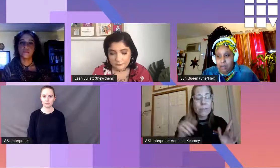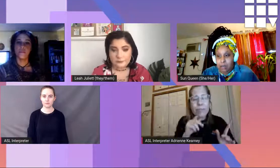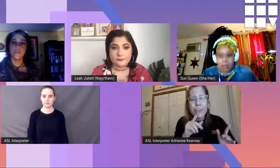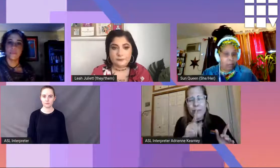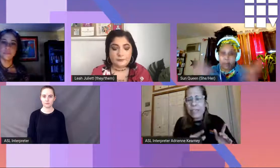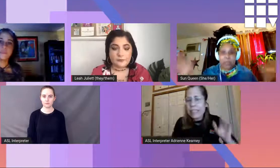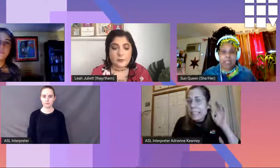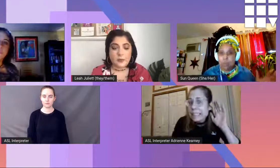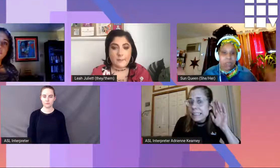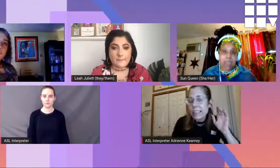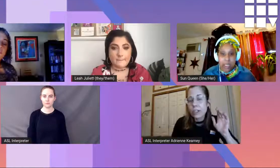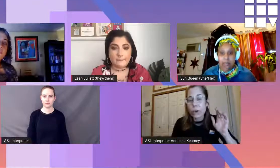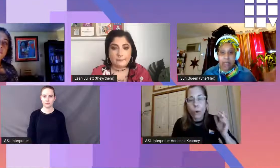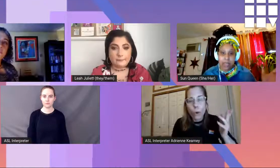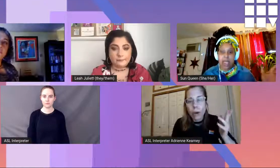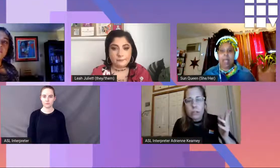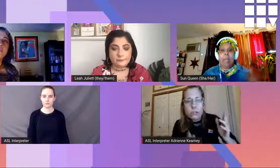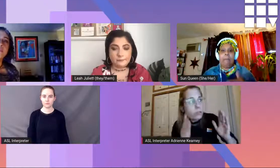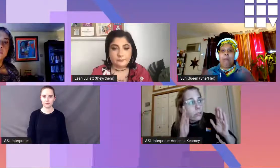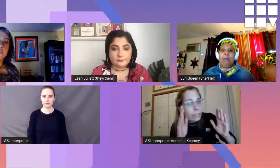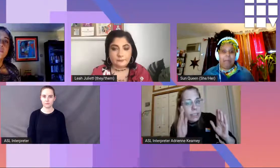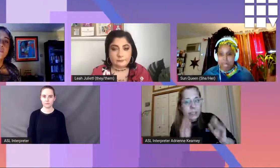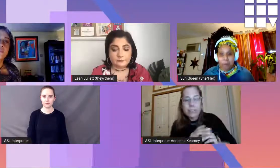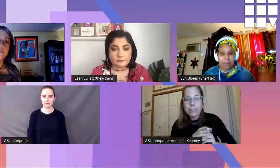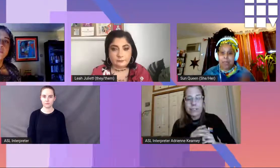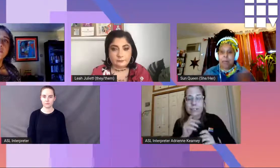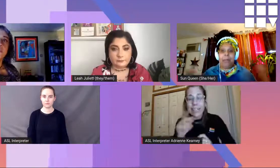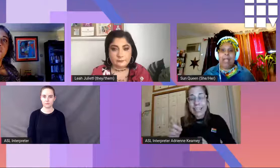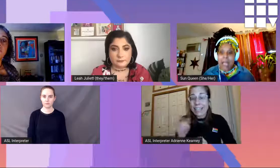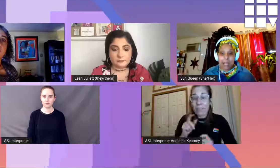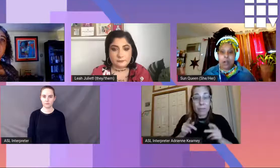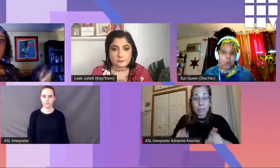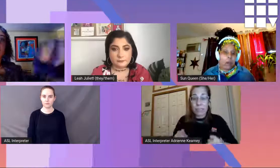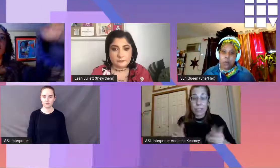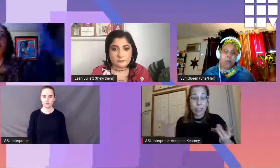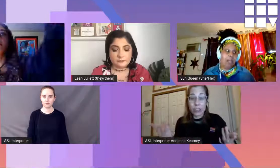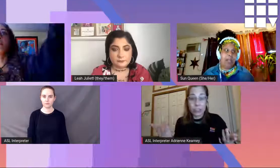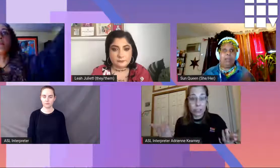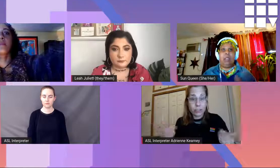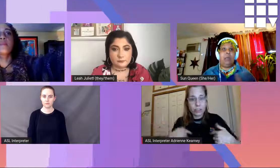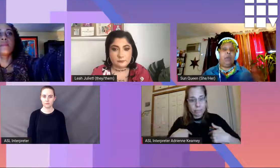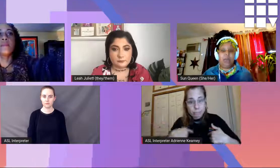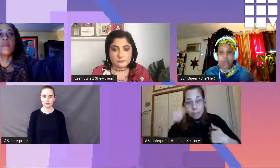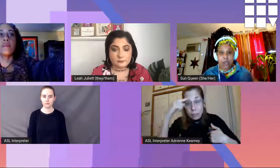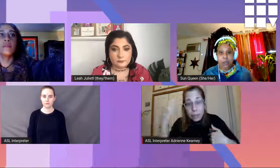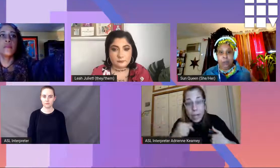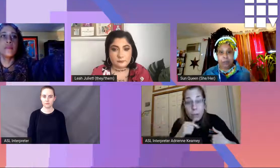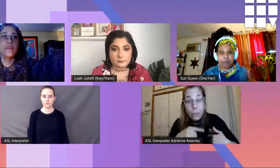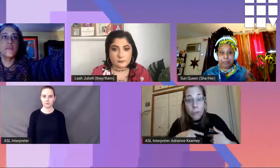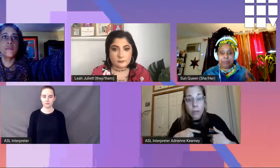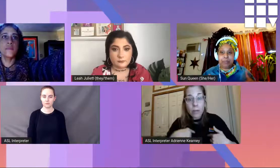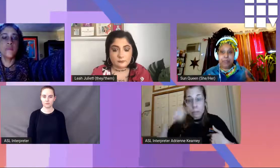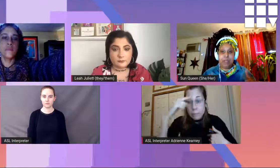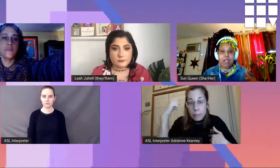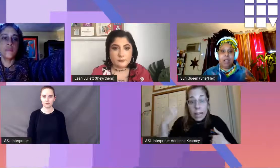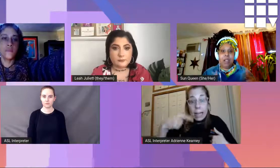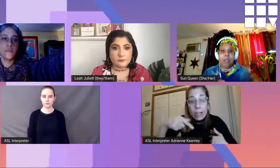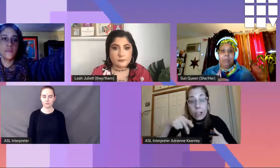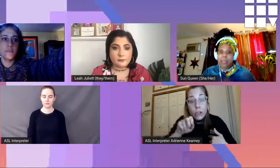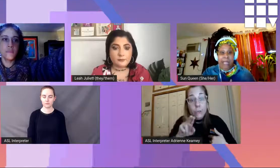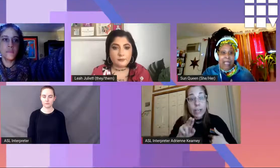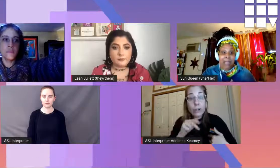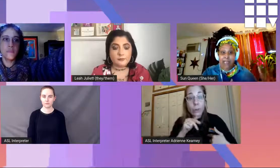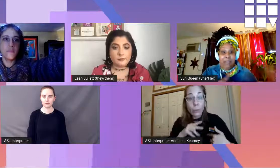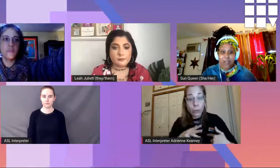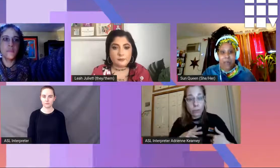permission. The permission wasn't given, right? I'm a Black woman. I'm a Black queer woman. I'm supposed to